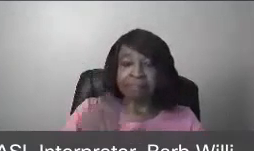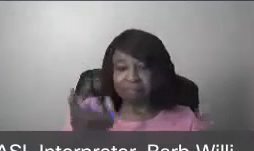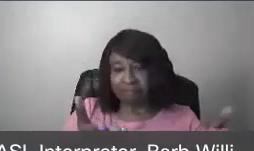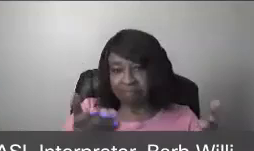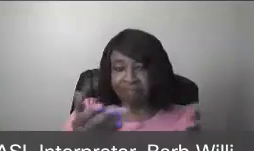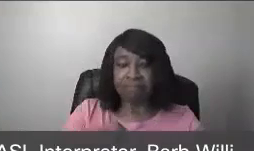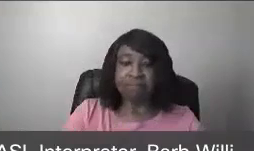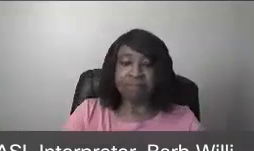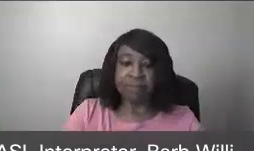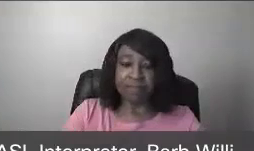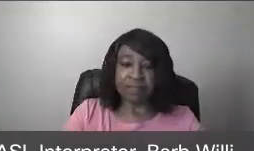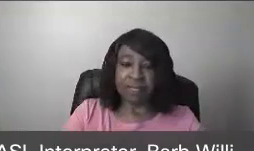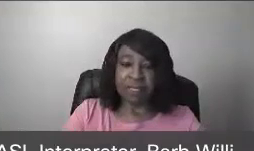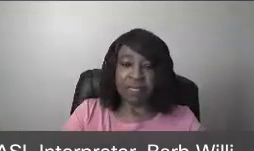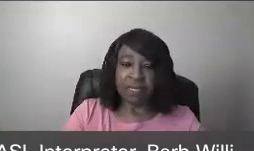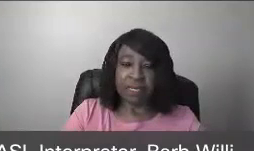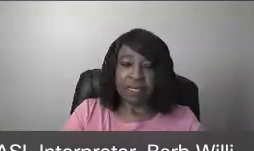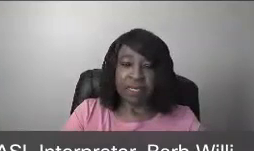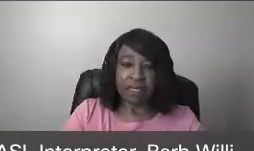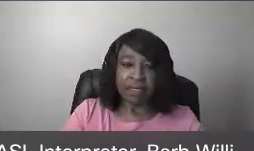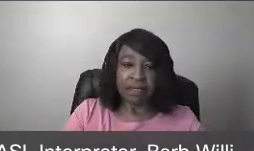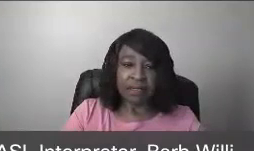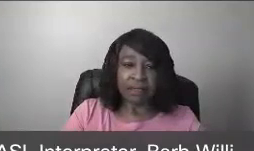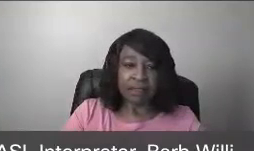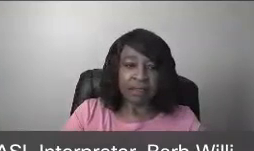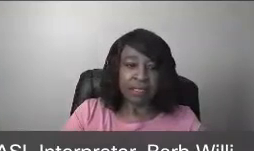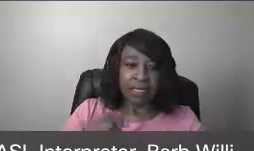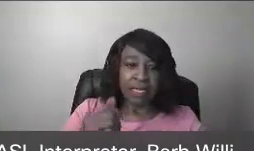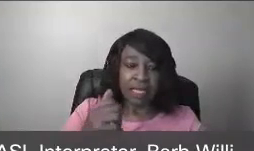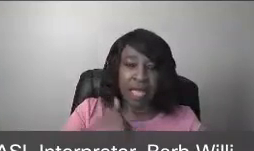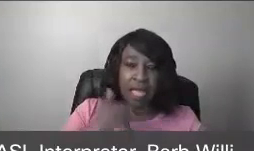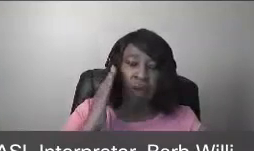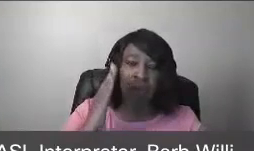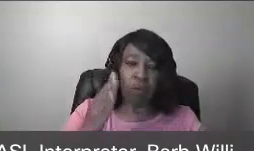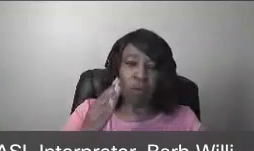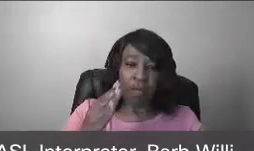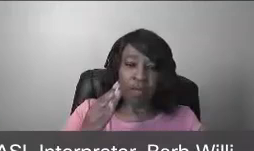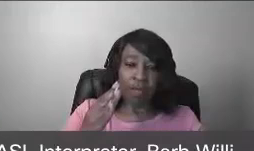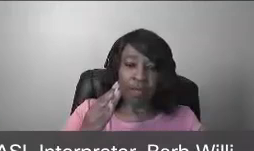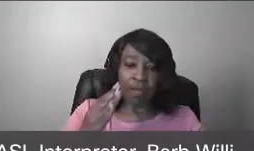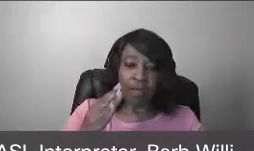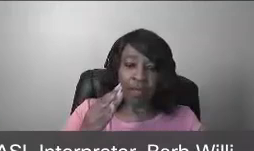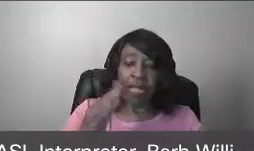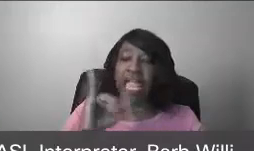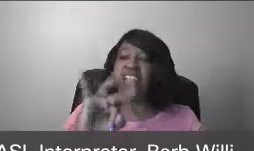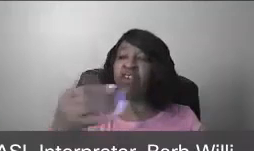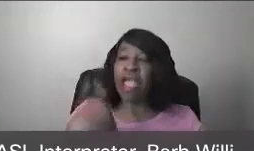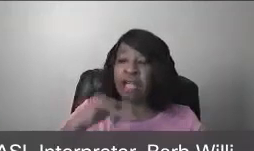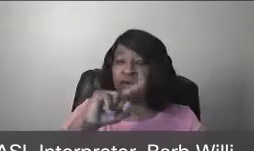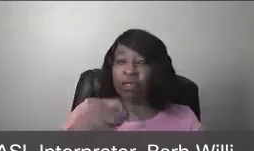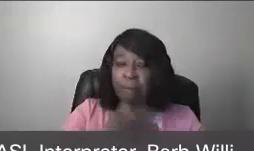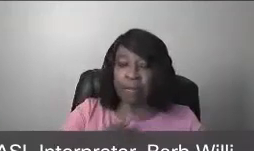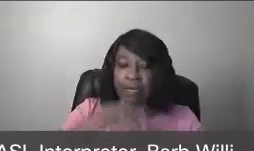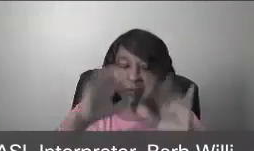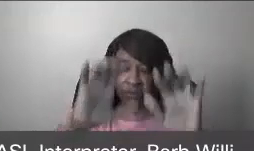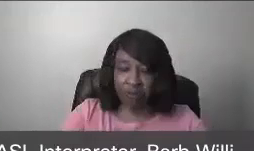I advise you to please feel free to just put your questions in the chat and we can go through them